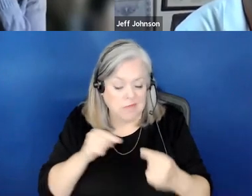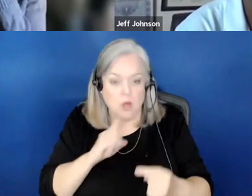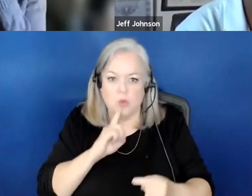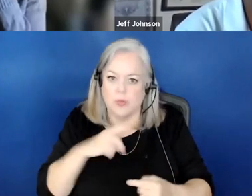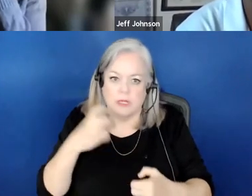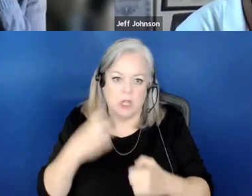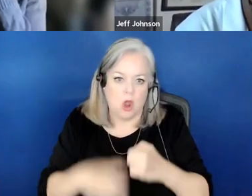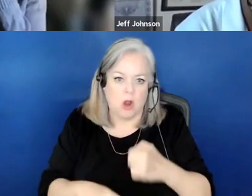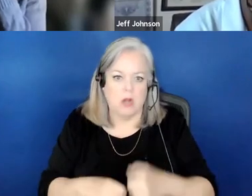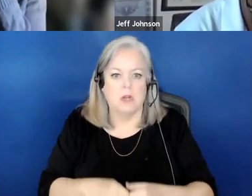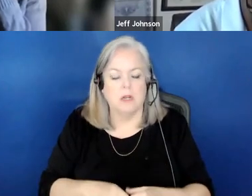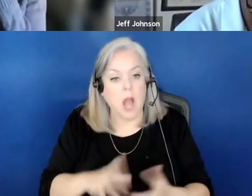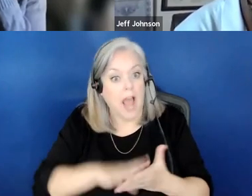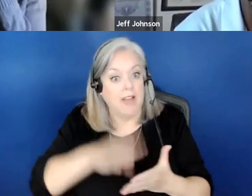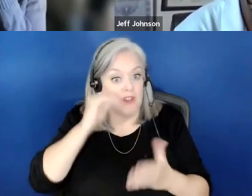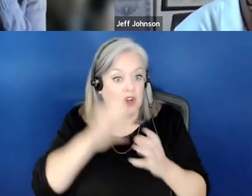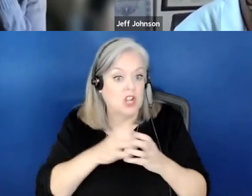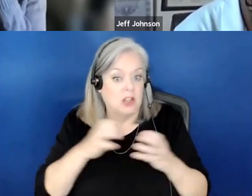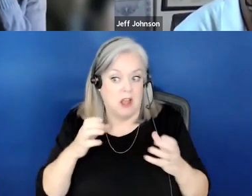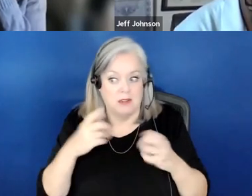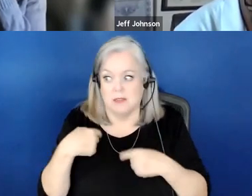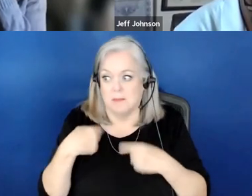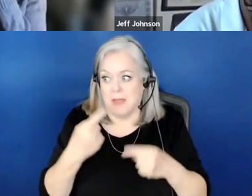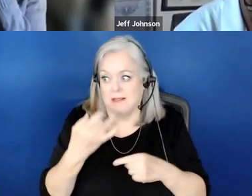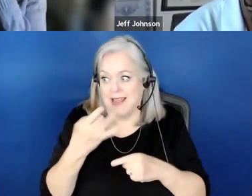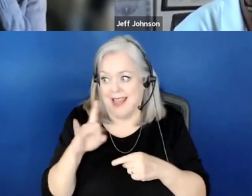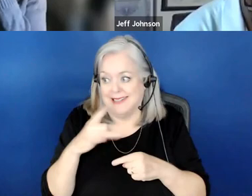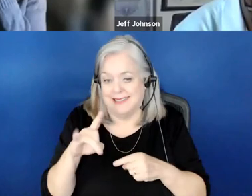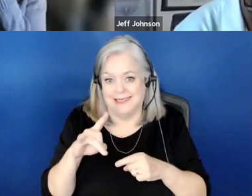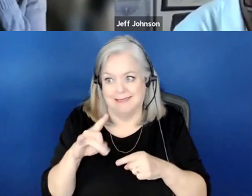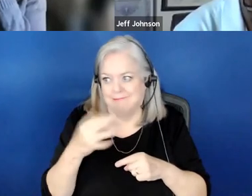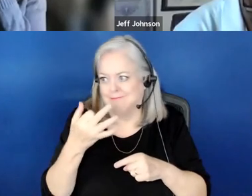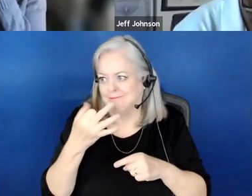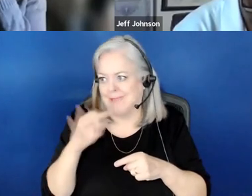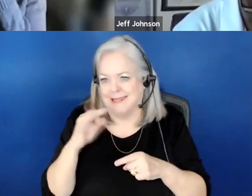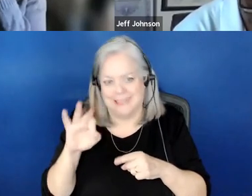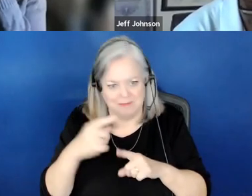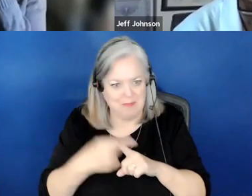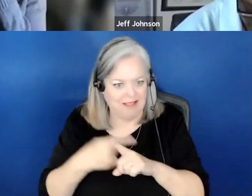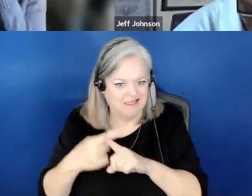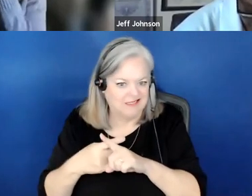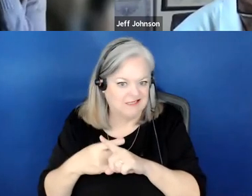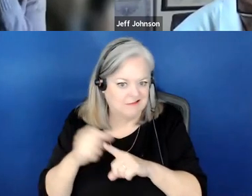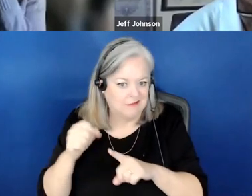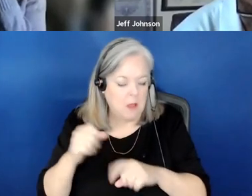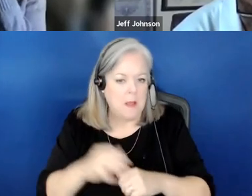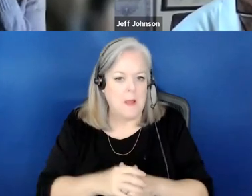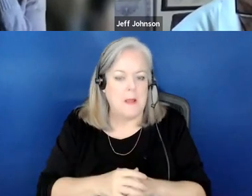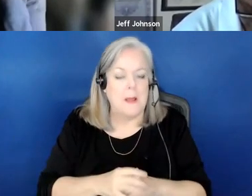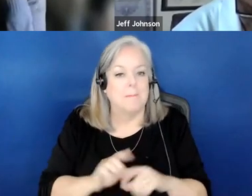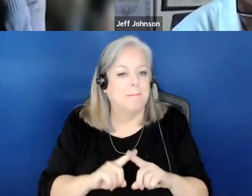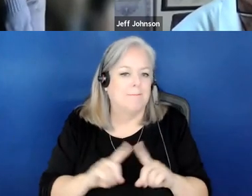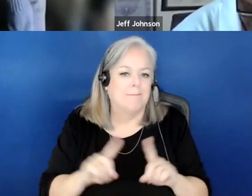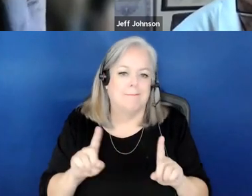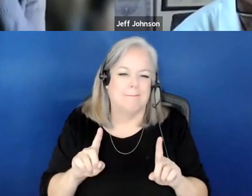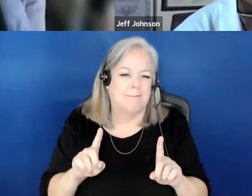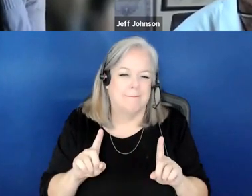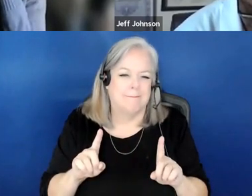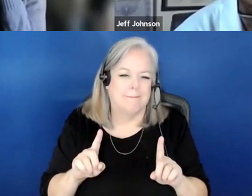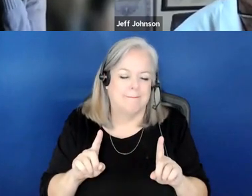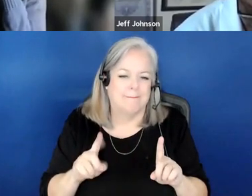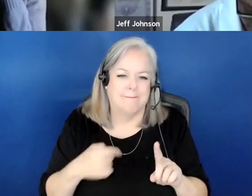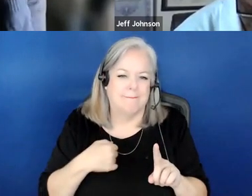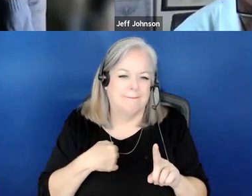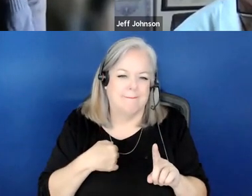I've learned a lot within the last 18, 19 months but I